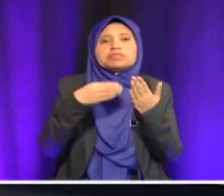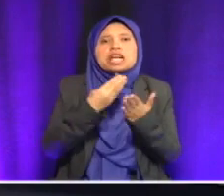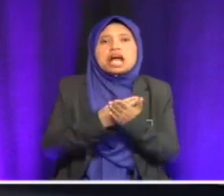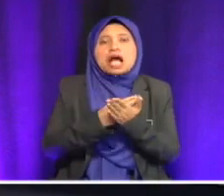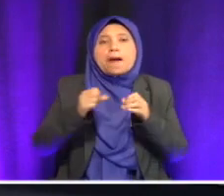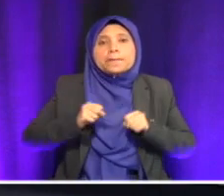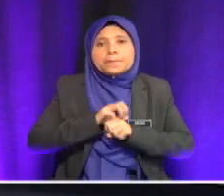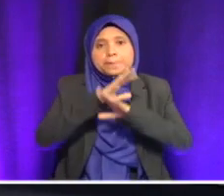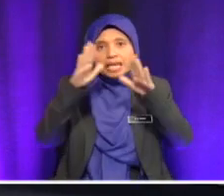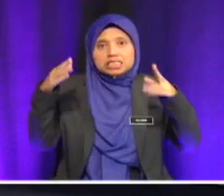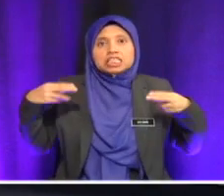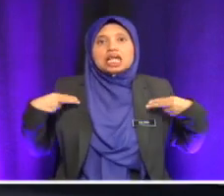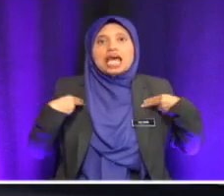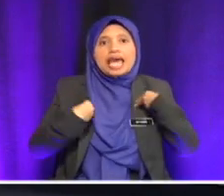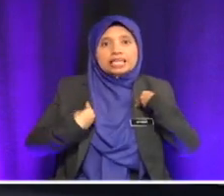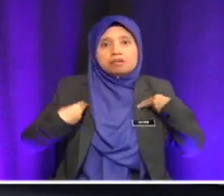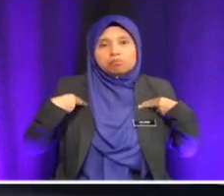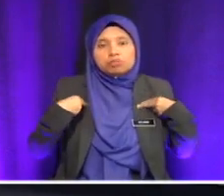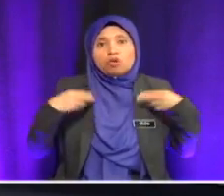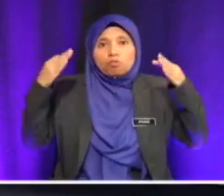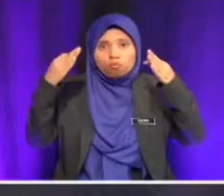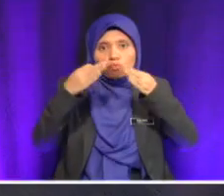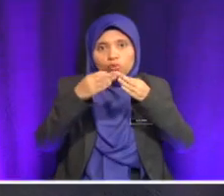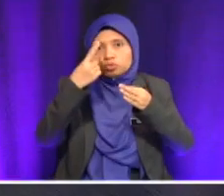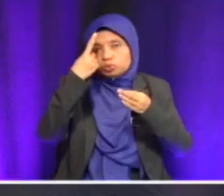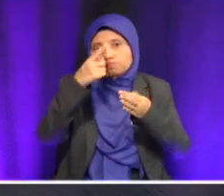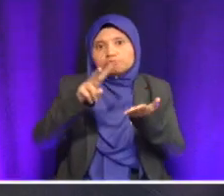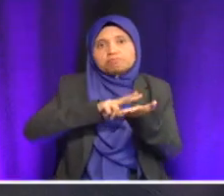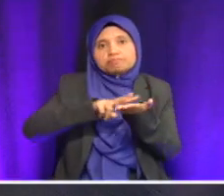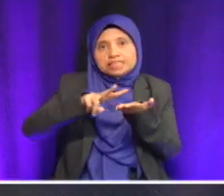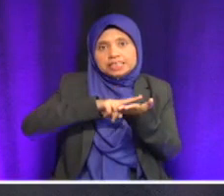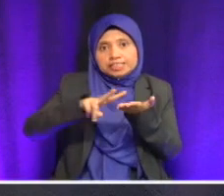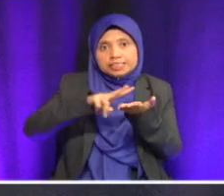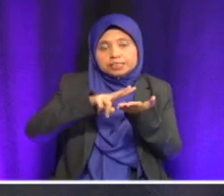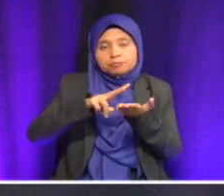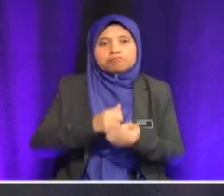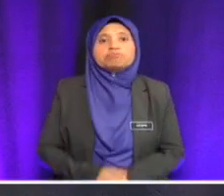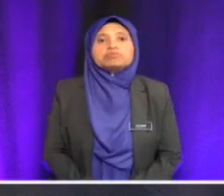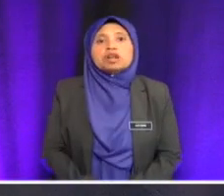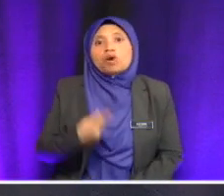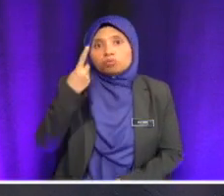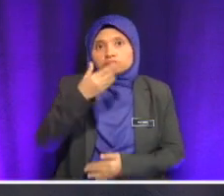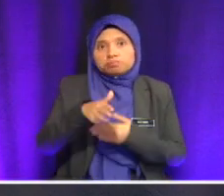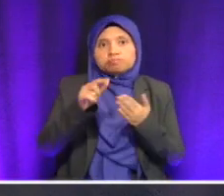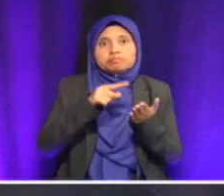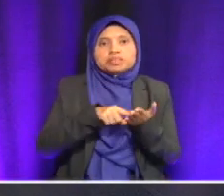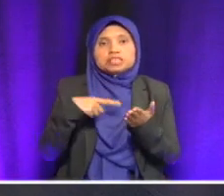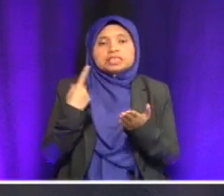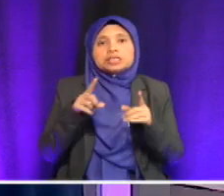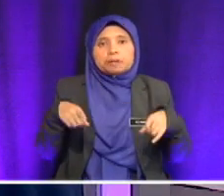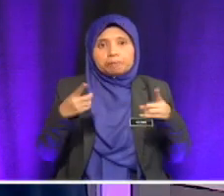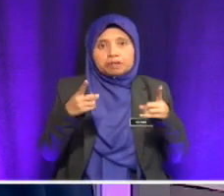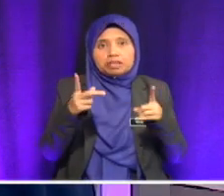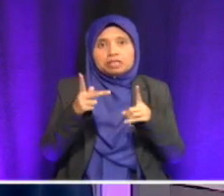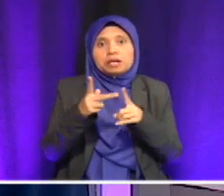amazing animals, focusing on reading. Alright teacher, so what are we going to do in this next segment? Okay, for the next segment, we are going to do another